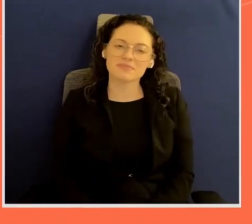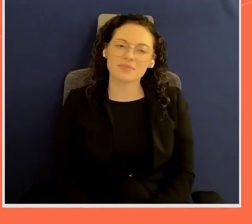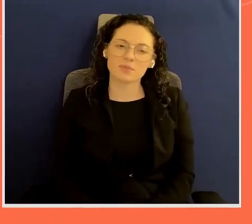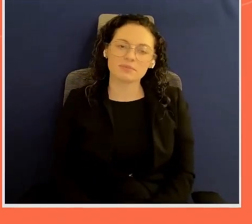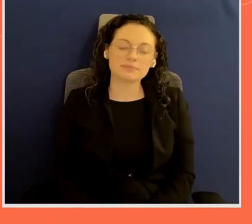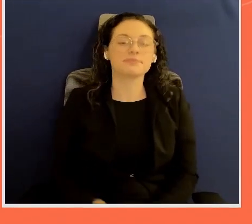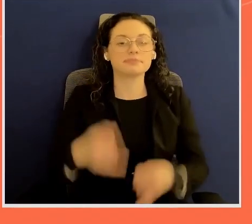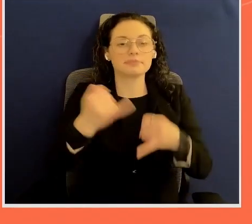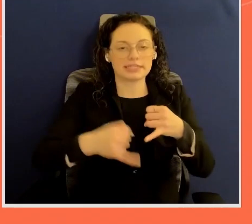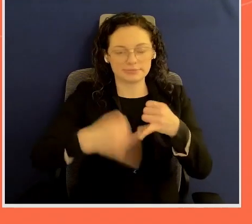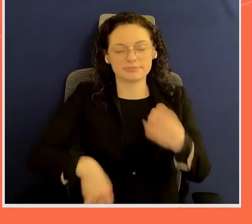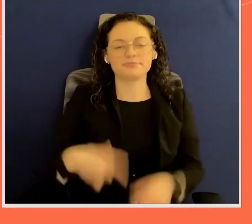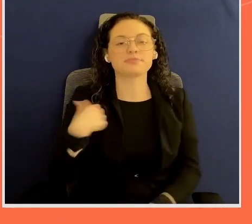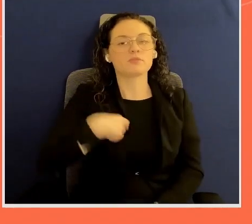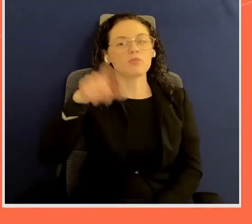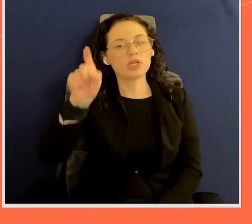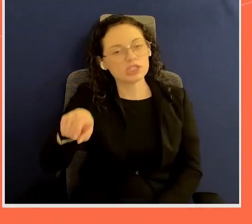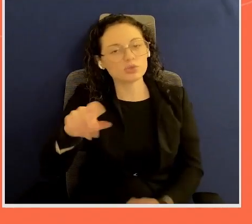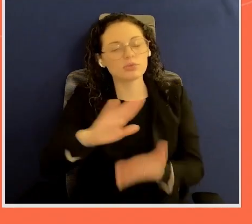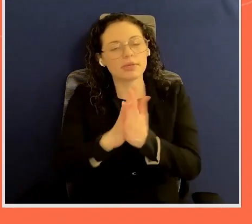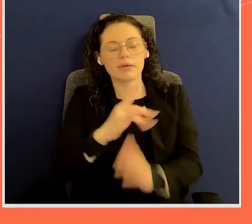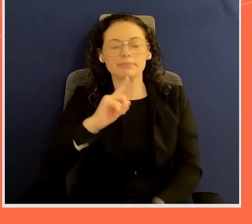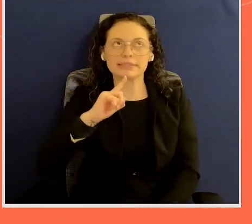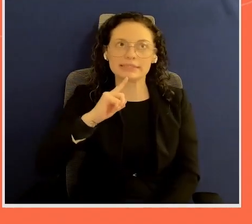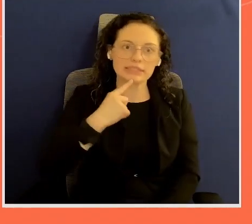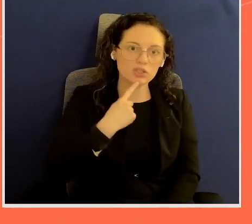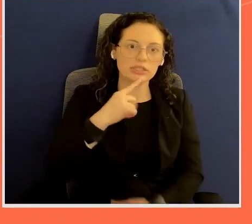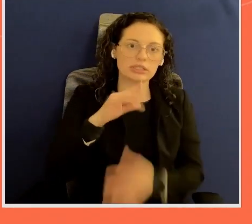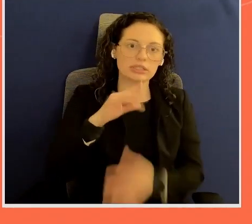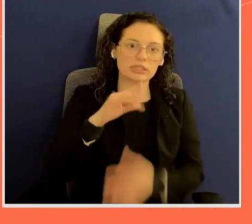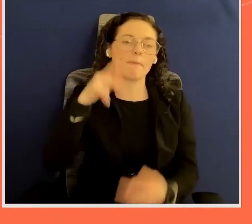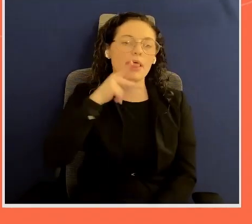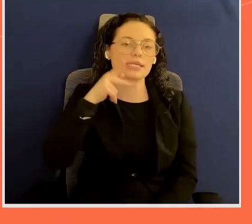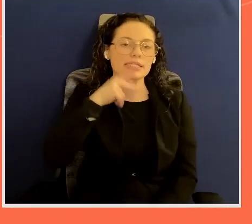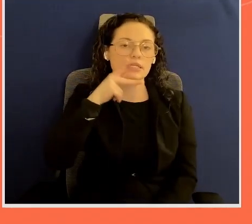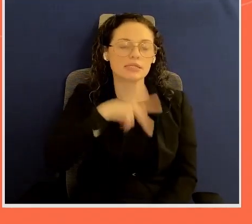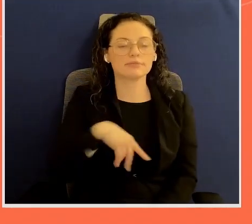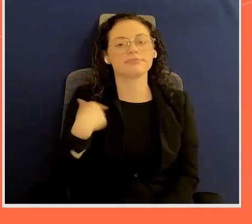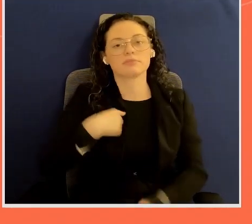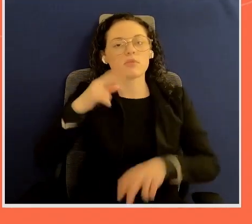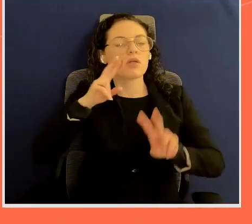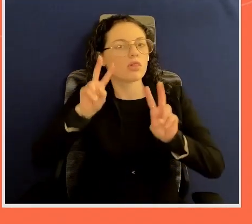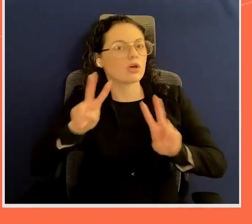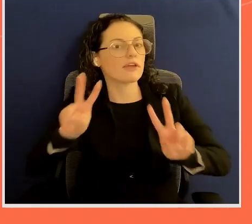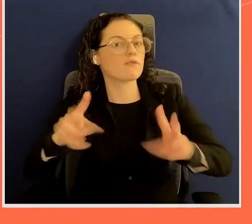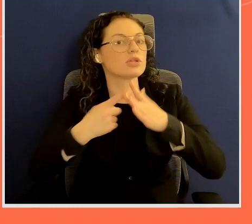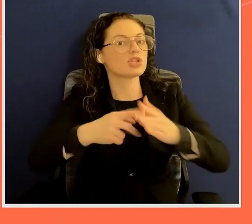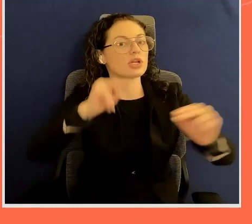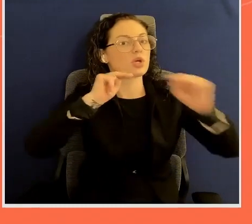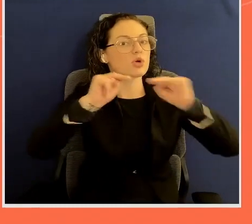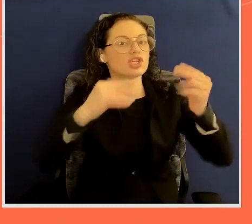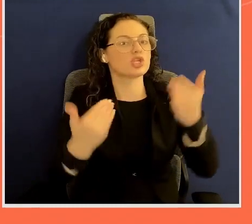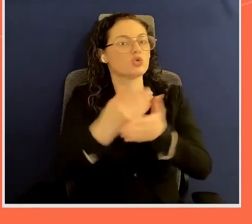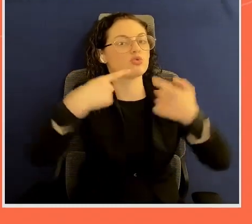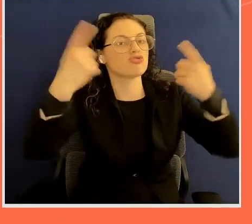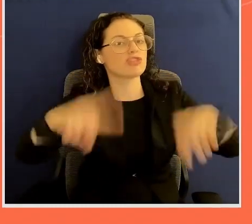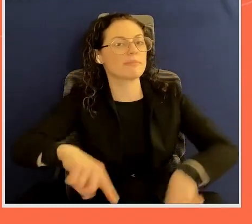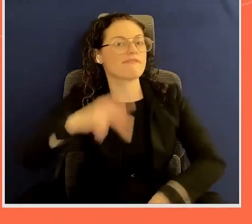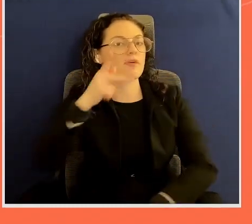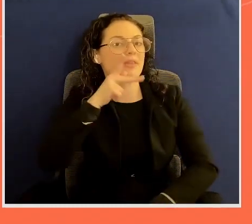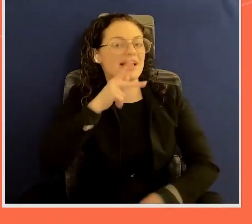everybody, 20 countries, mine included, we're the second largest emitter.